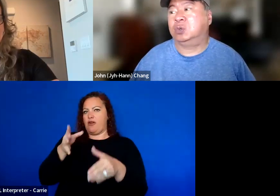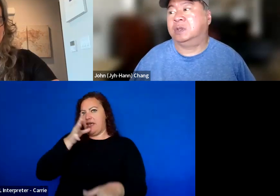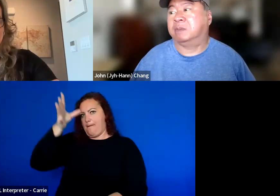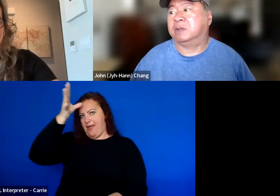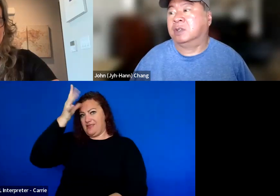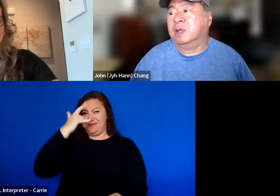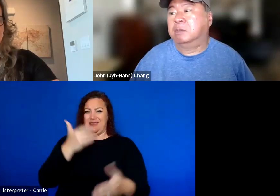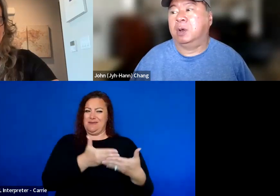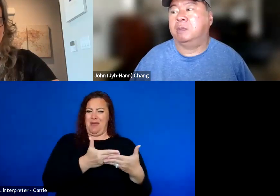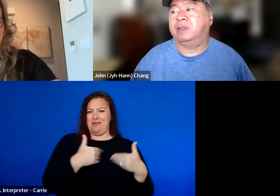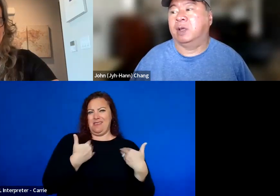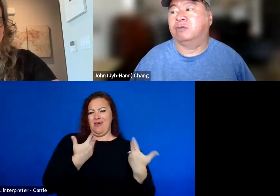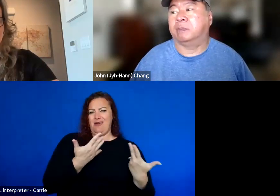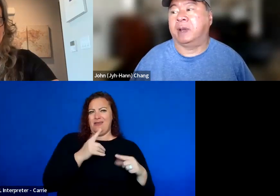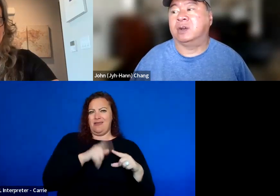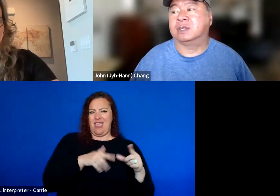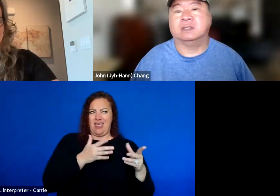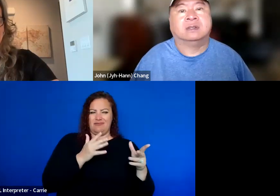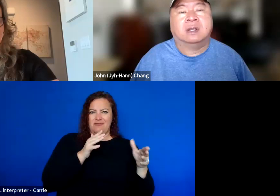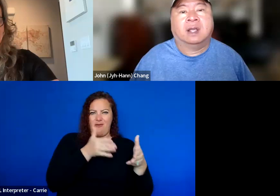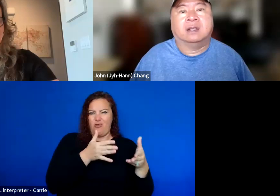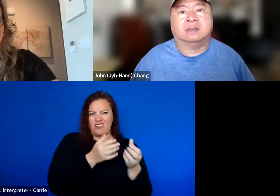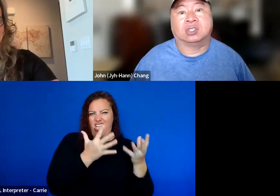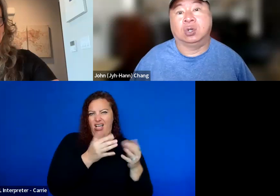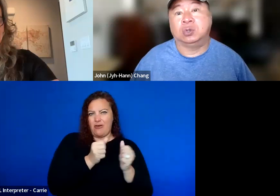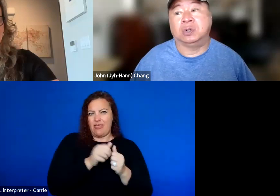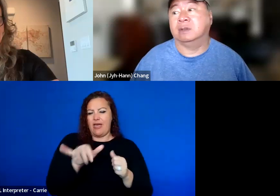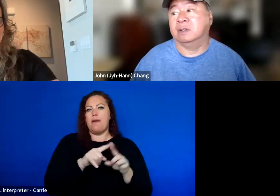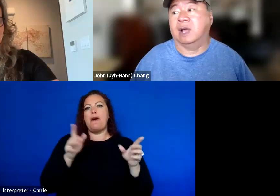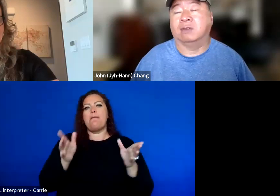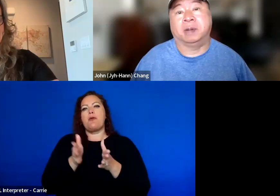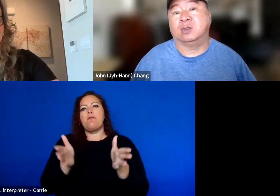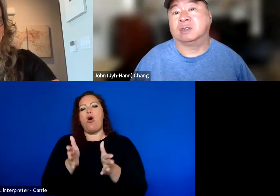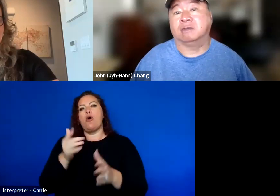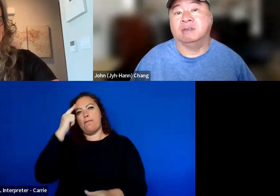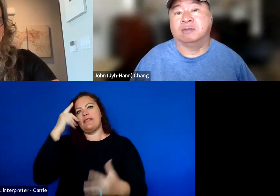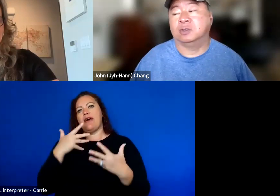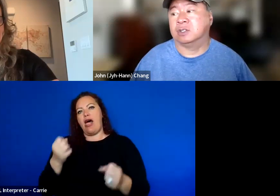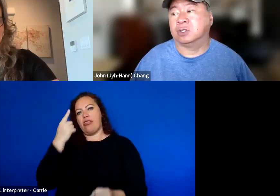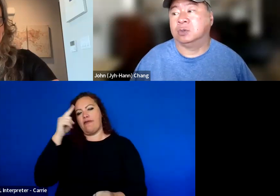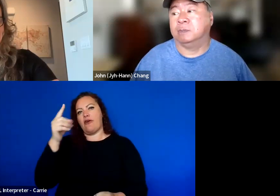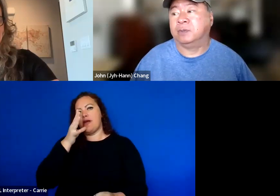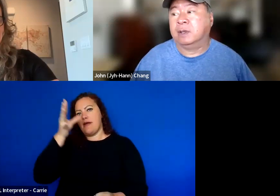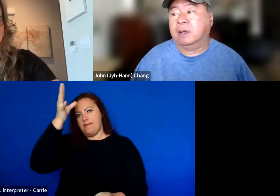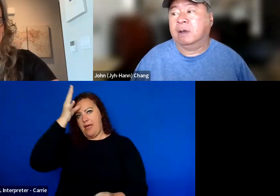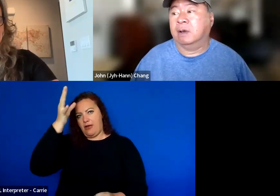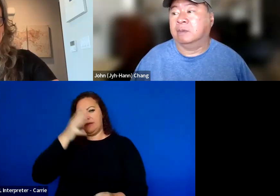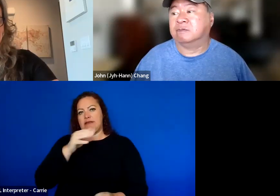you can do with them, but promote mental health for parents and children, how the parents could influence the